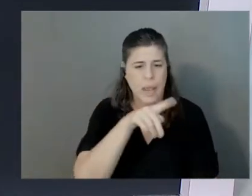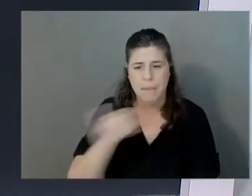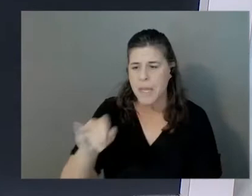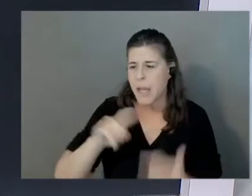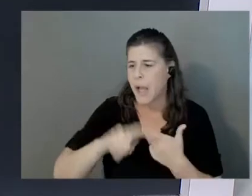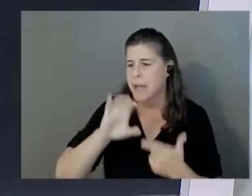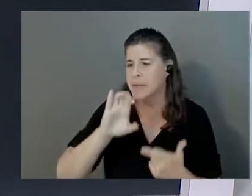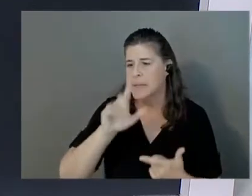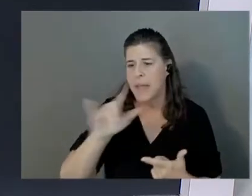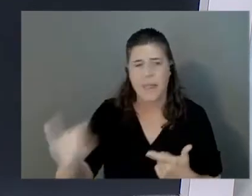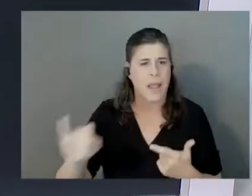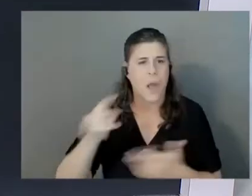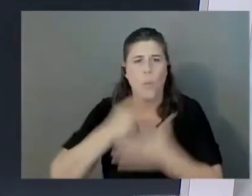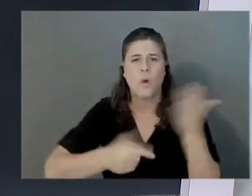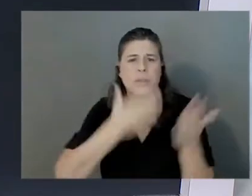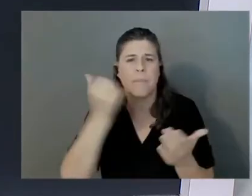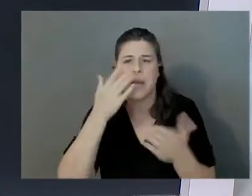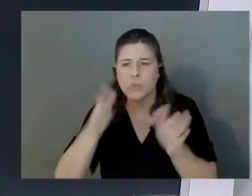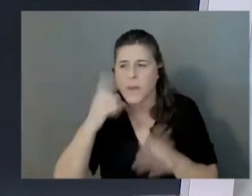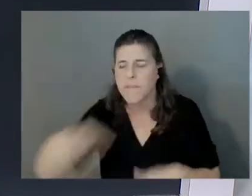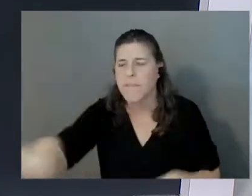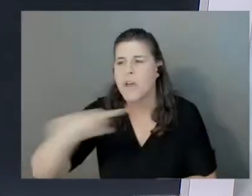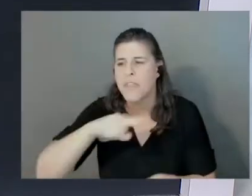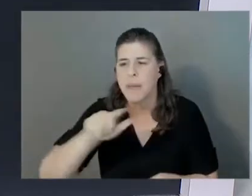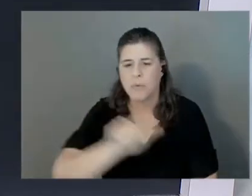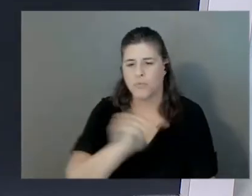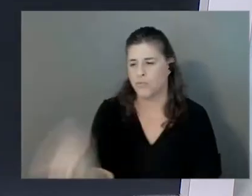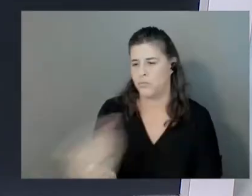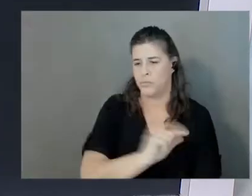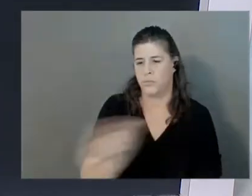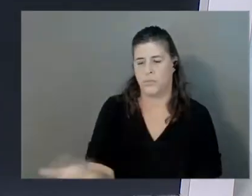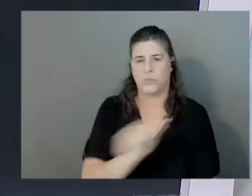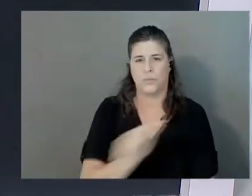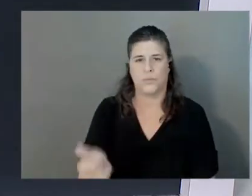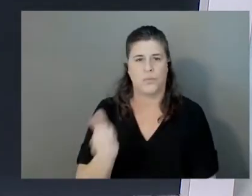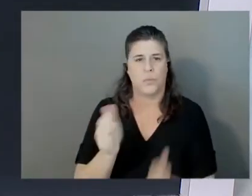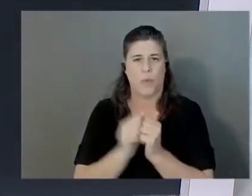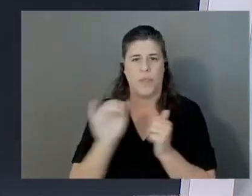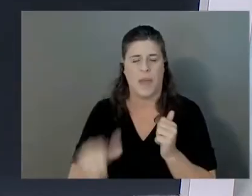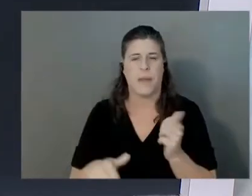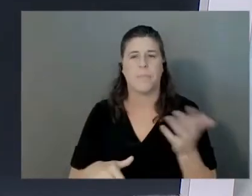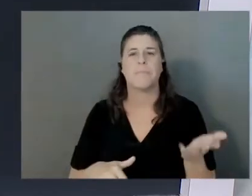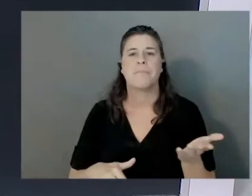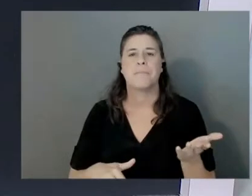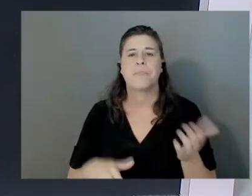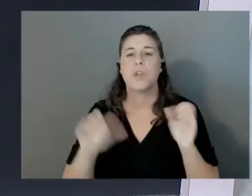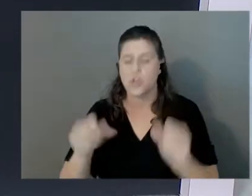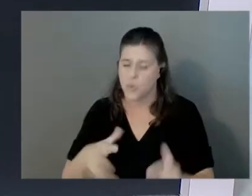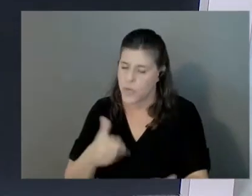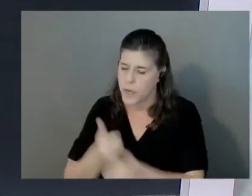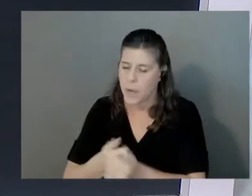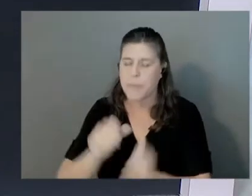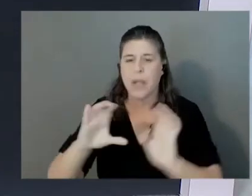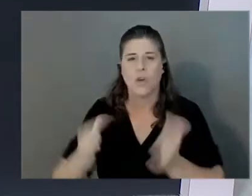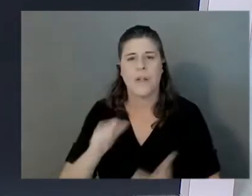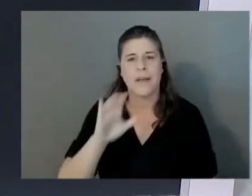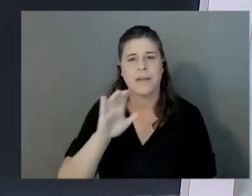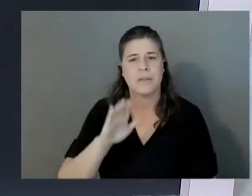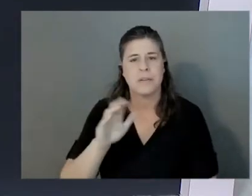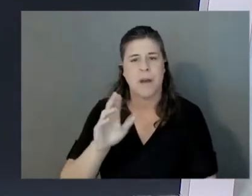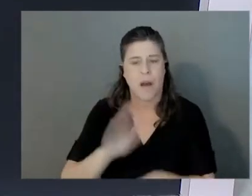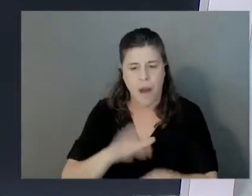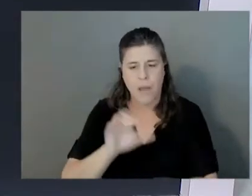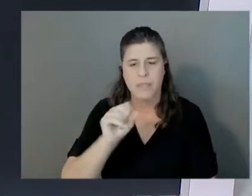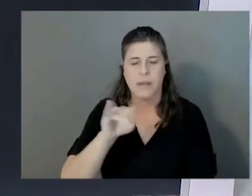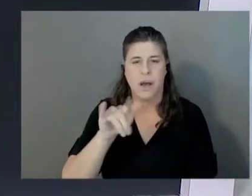the best way for them to go back and forth between? You can update your class on the console. You can update